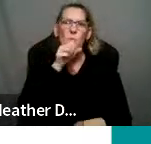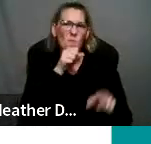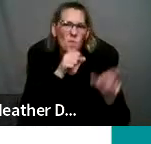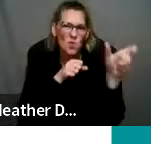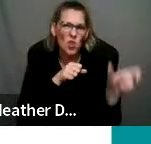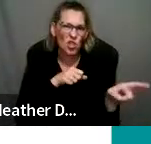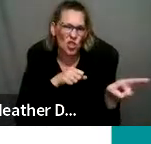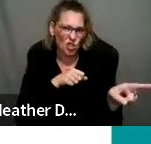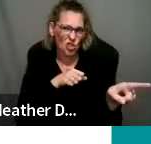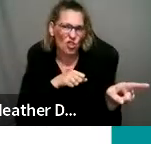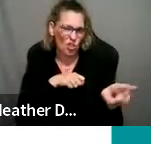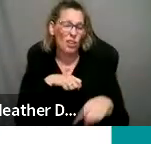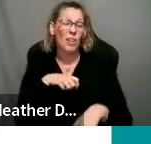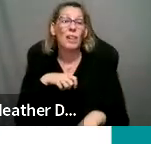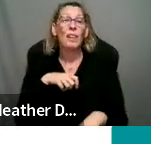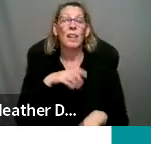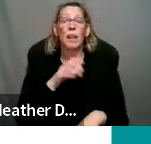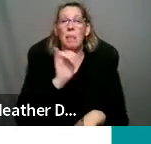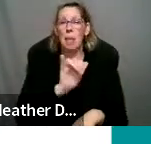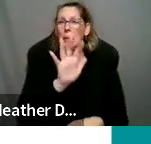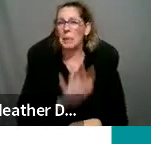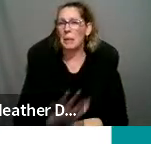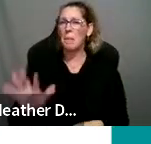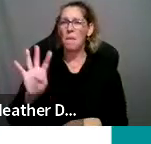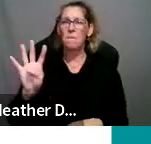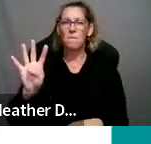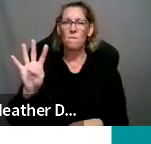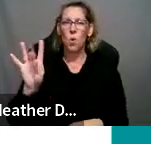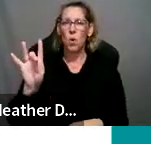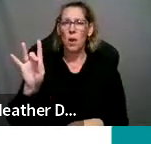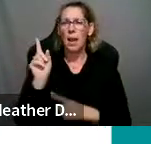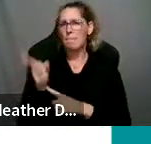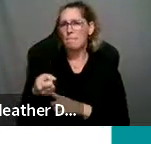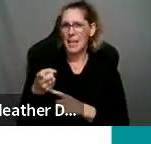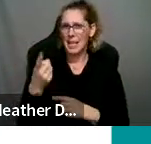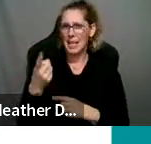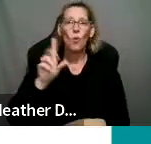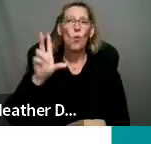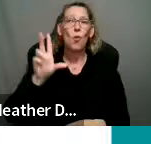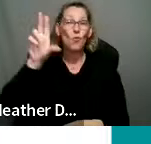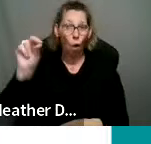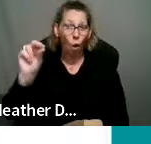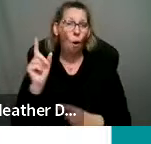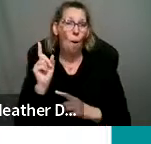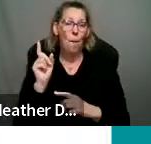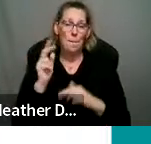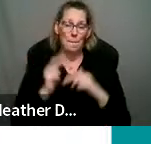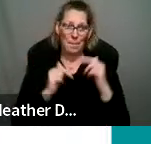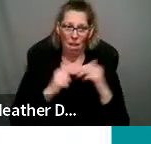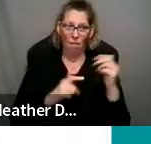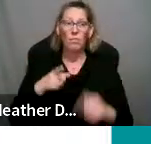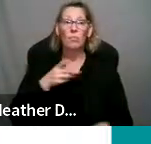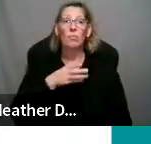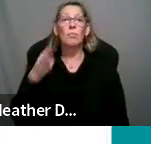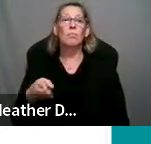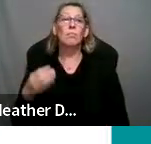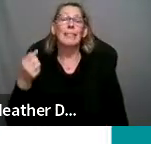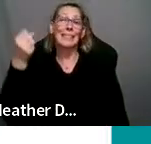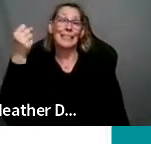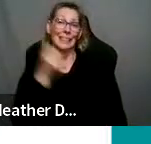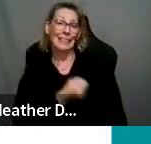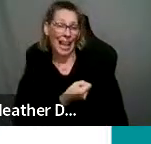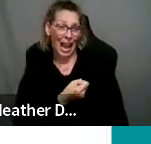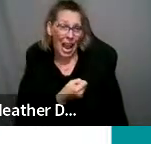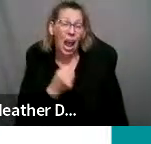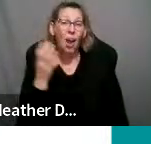for that. And it's compared to about 48 minutes for the no build. While the southbound bottleneck, the reasons for this is